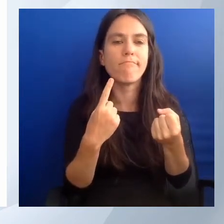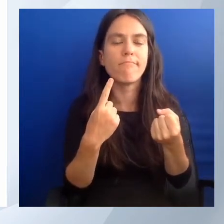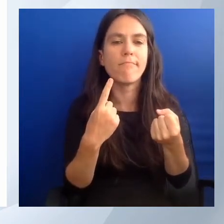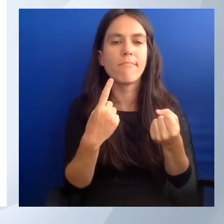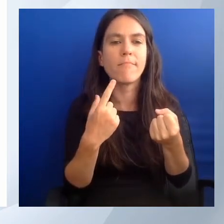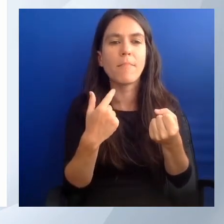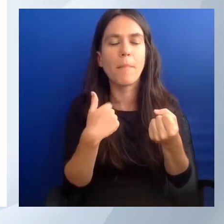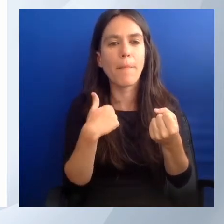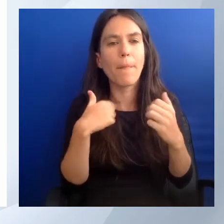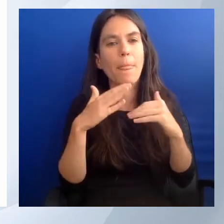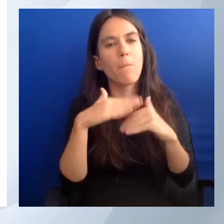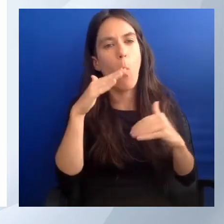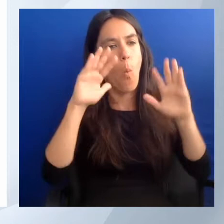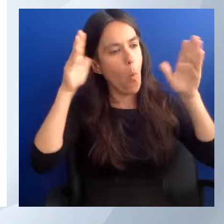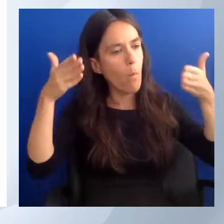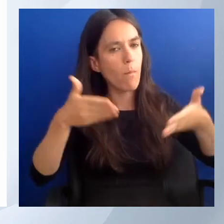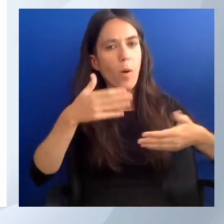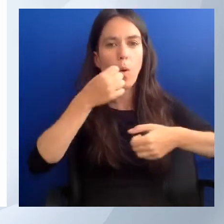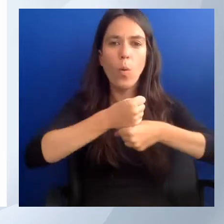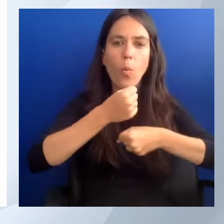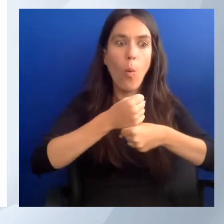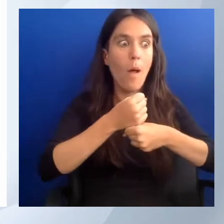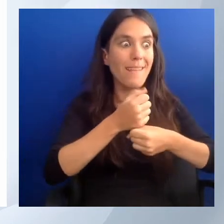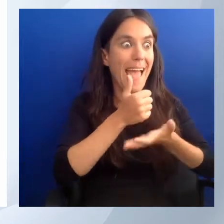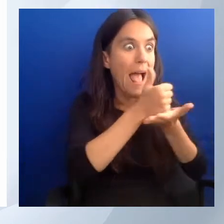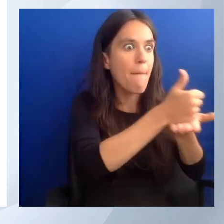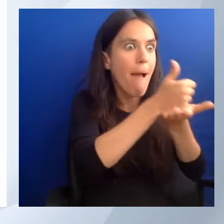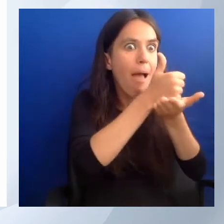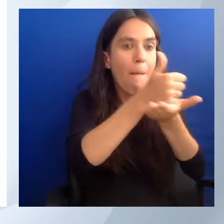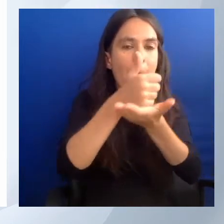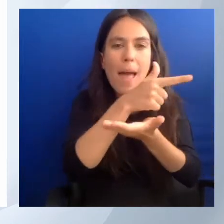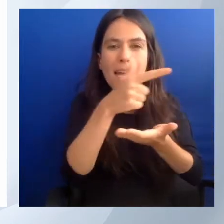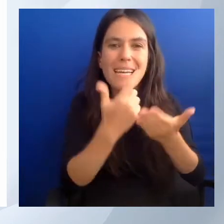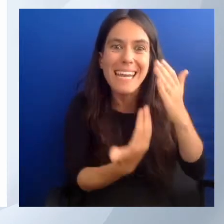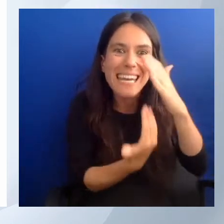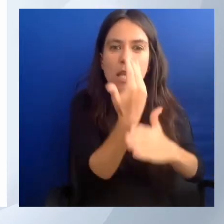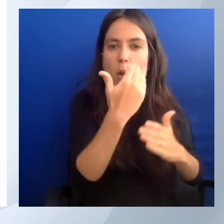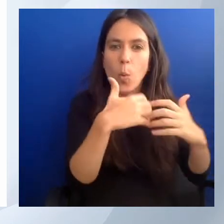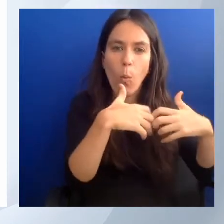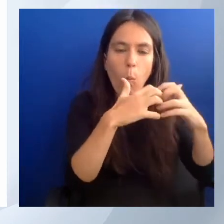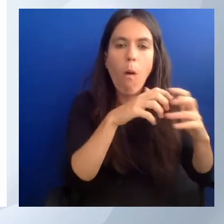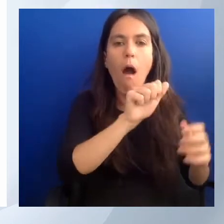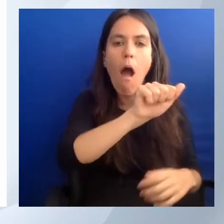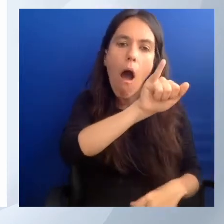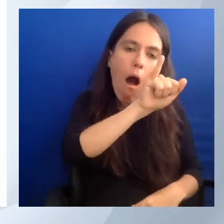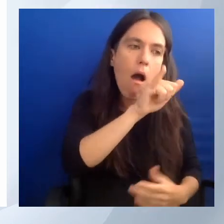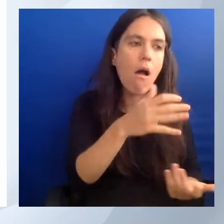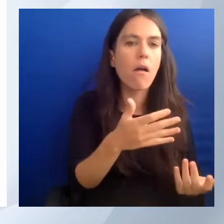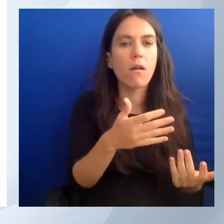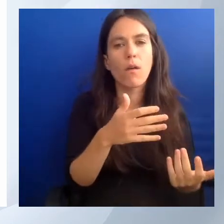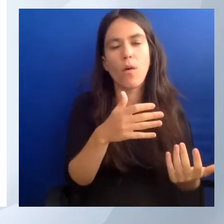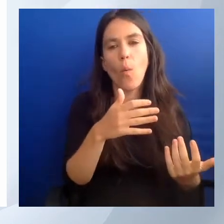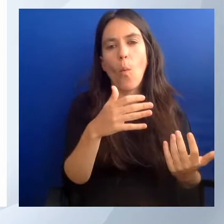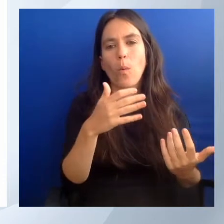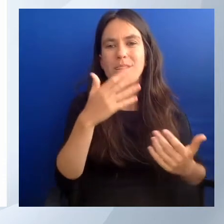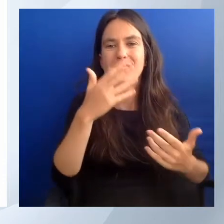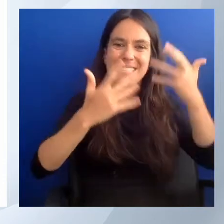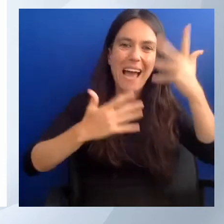Mostly I spend my days helping other teams get started with new stuff like AI, data platforms, that sort of